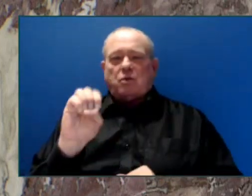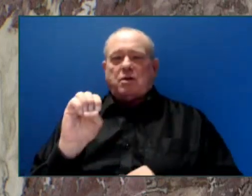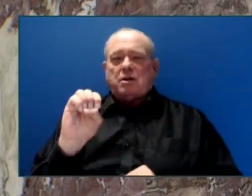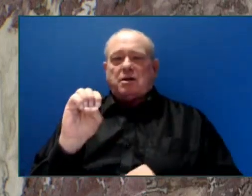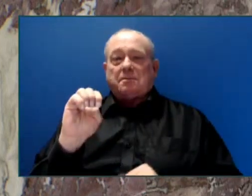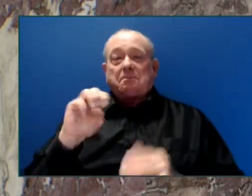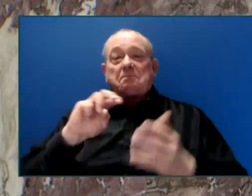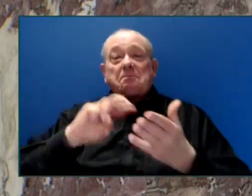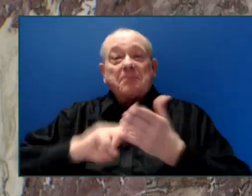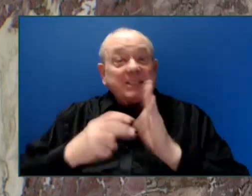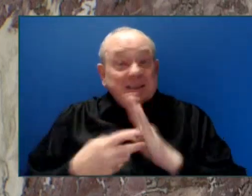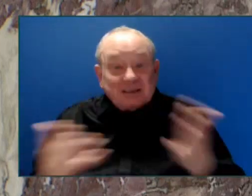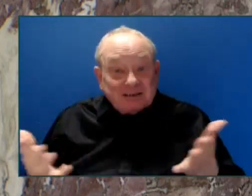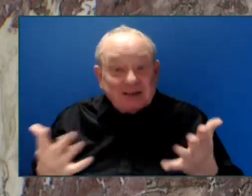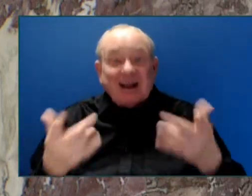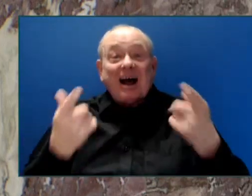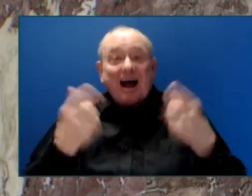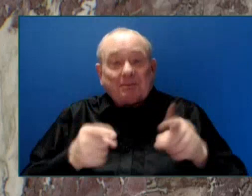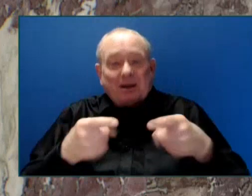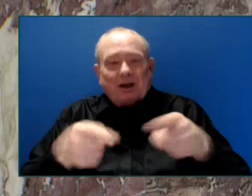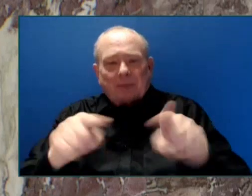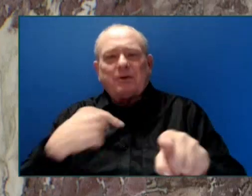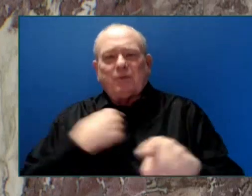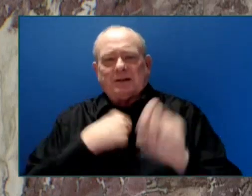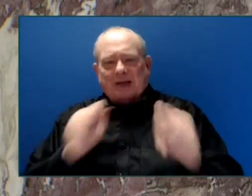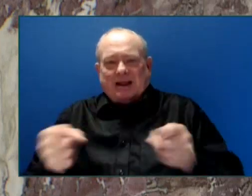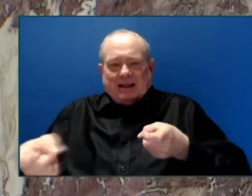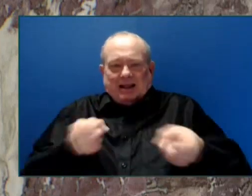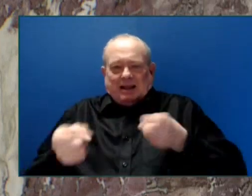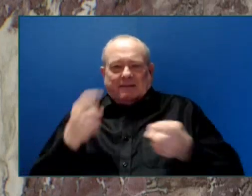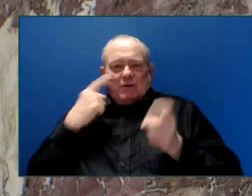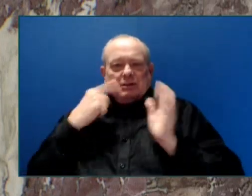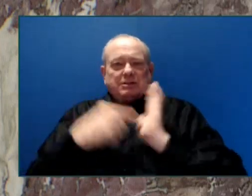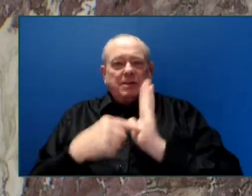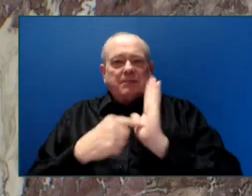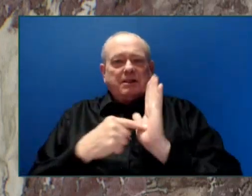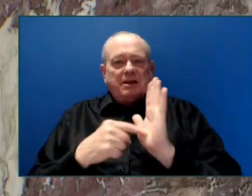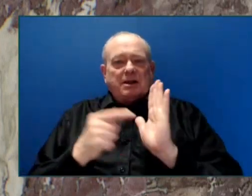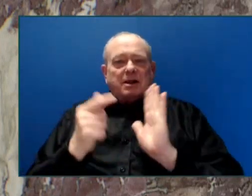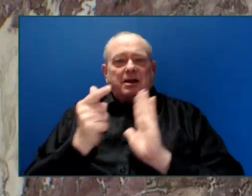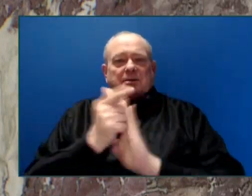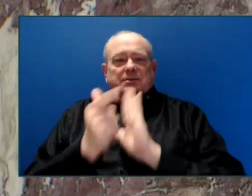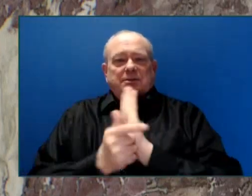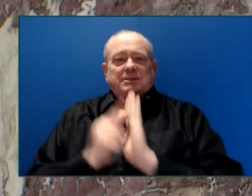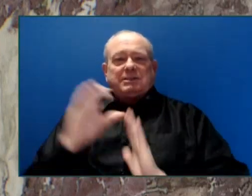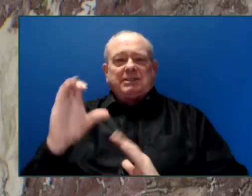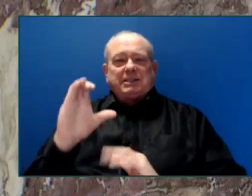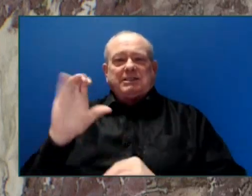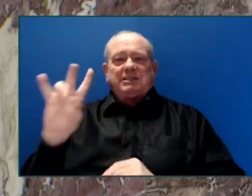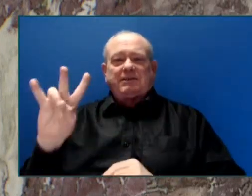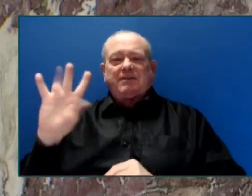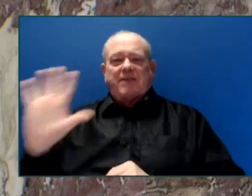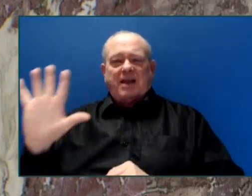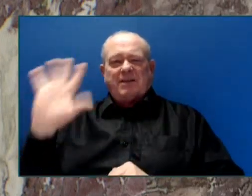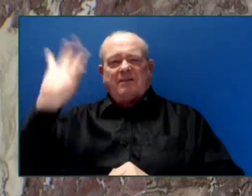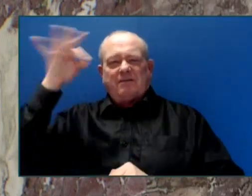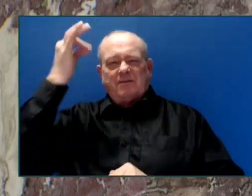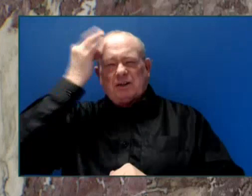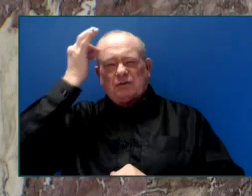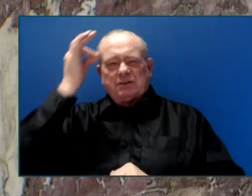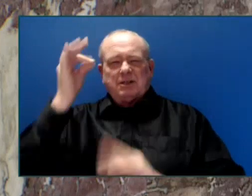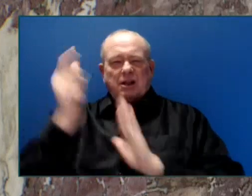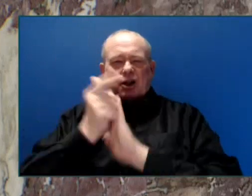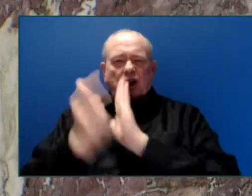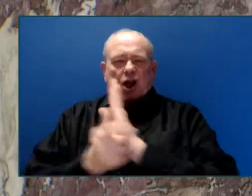of Bill C-75 that was federal law that impacted the issue of bail, Honourable Speaker, and putting that reverse